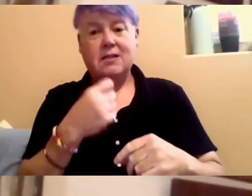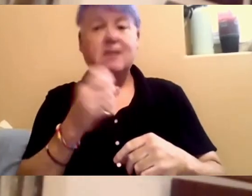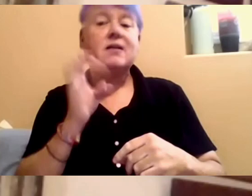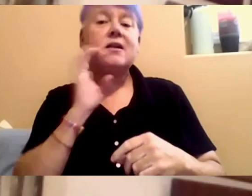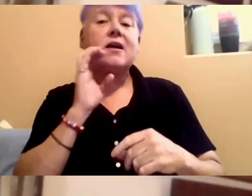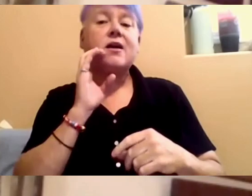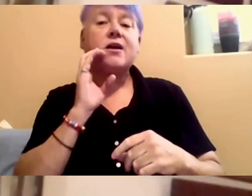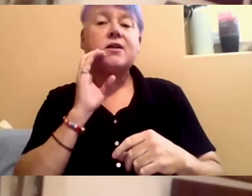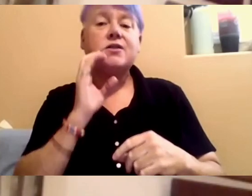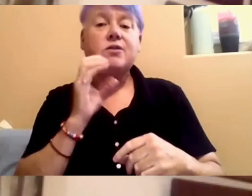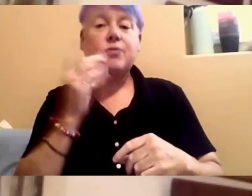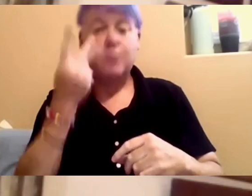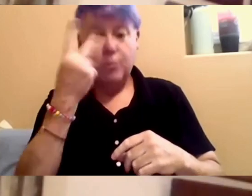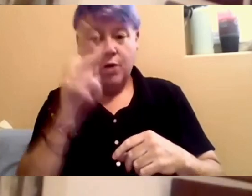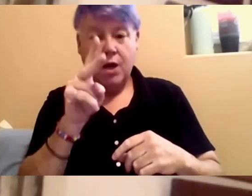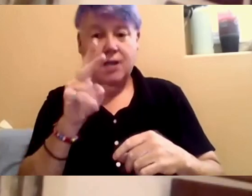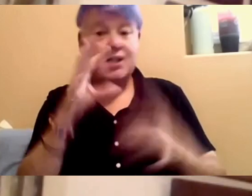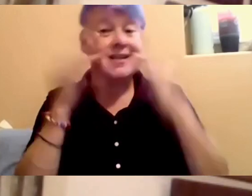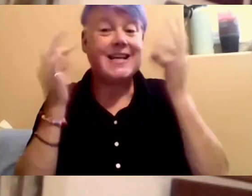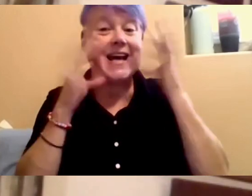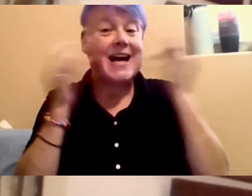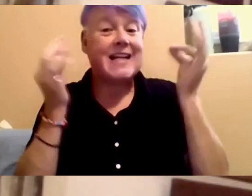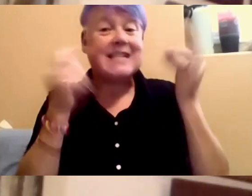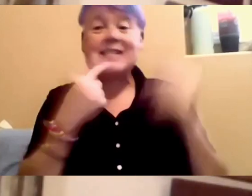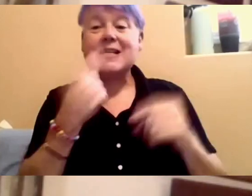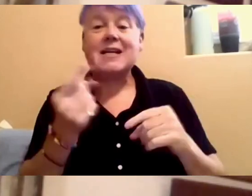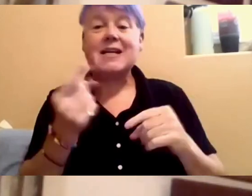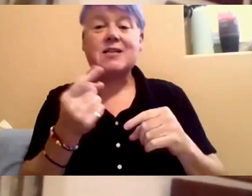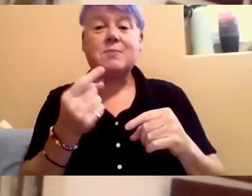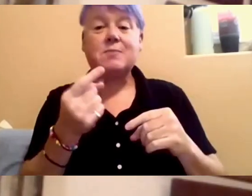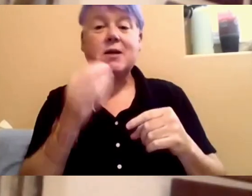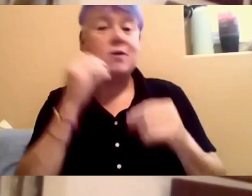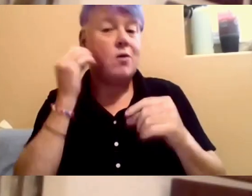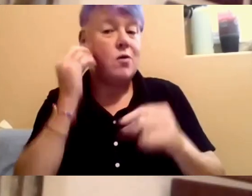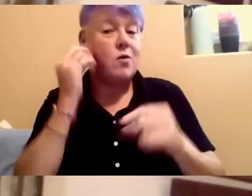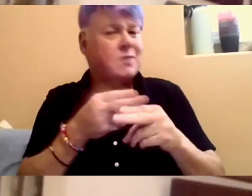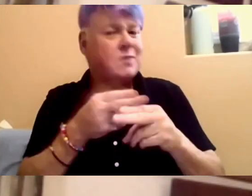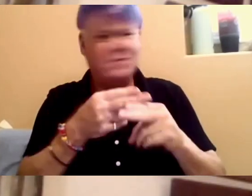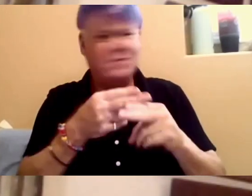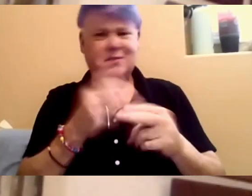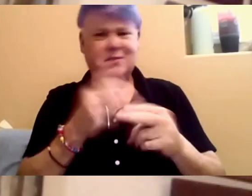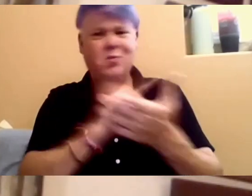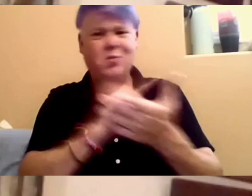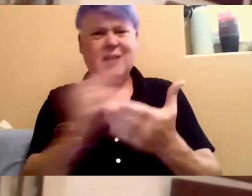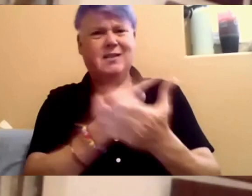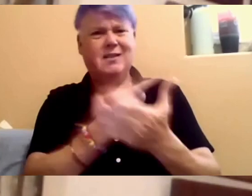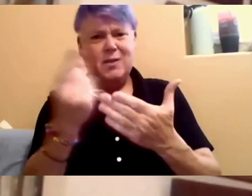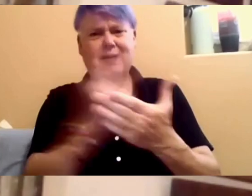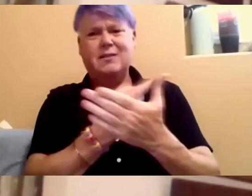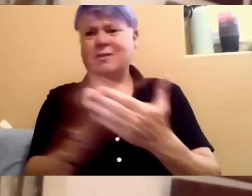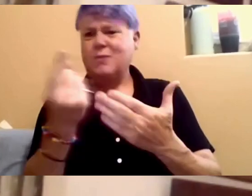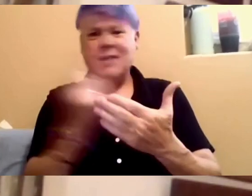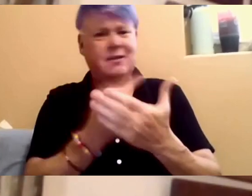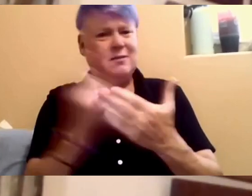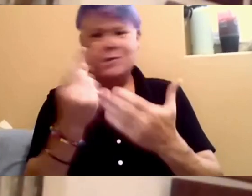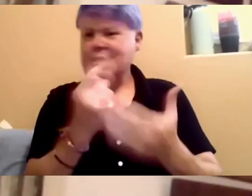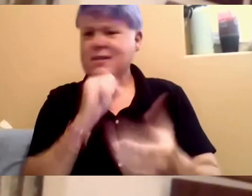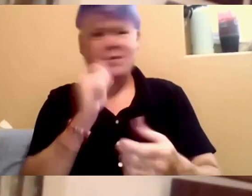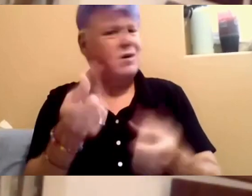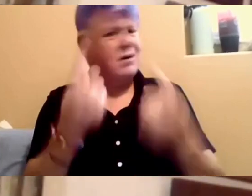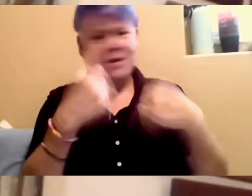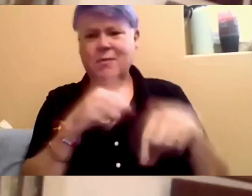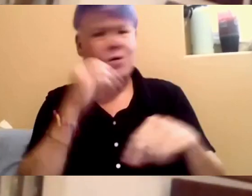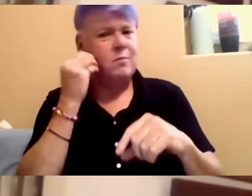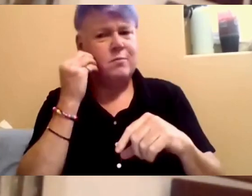and saying that she will be home soon. But it's been weeks and weeks and she's not come back. So